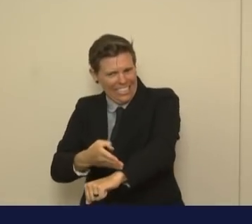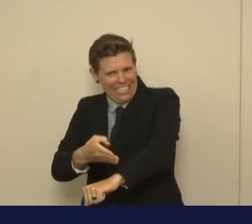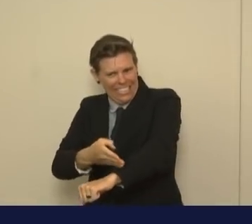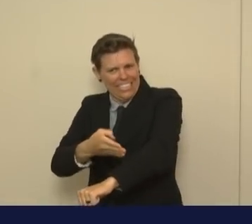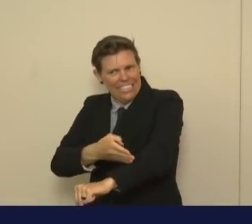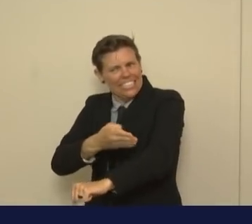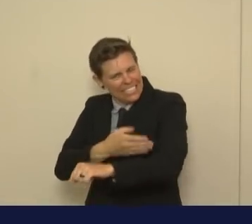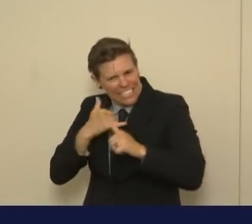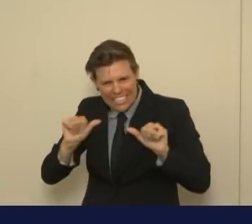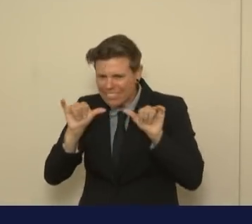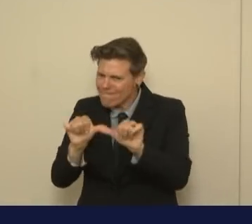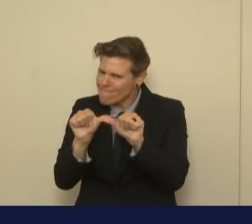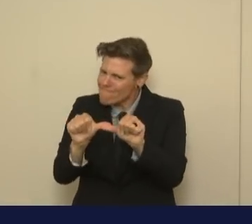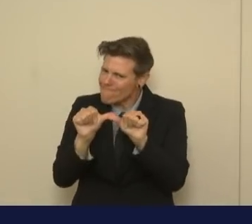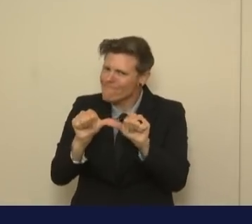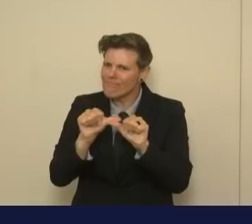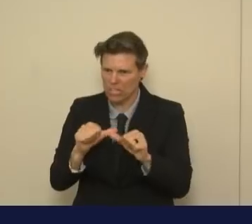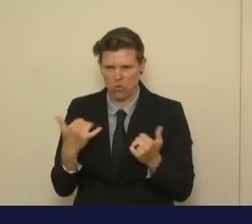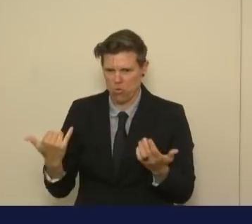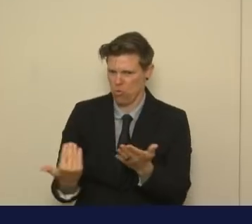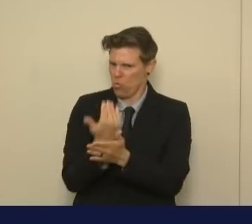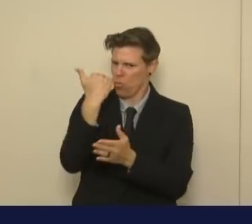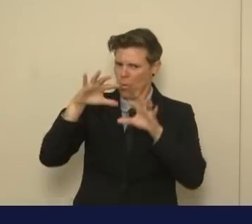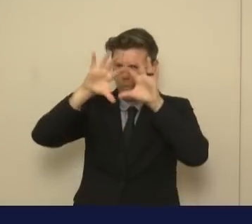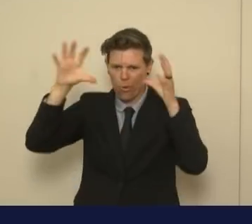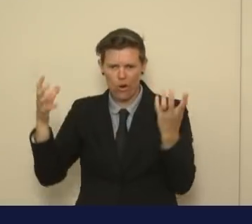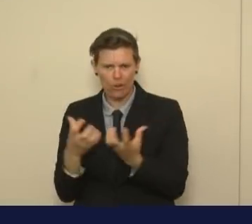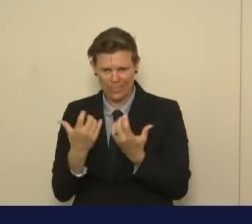that that takes us to